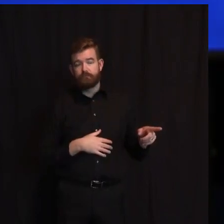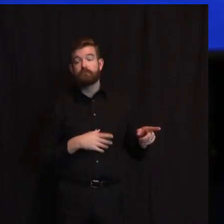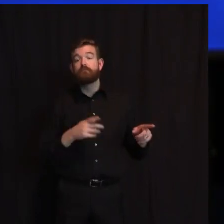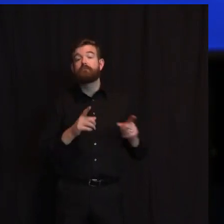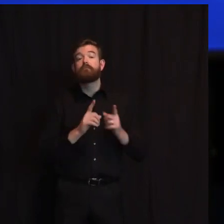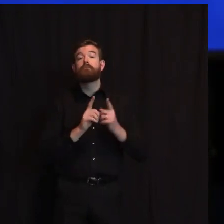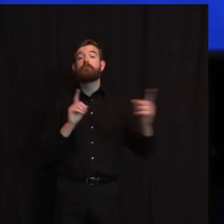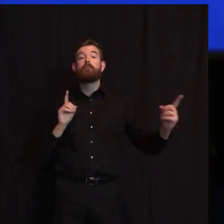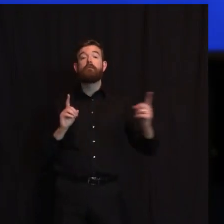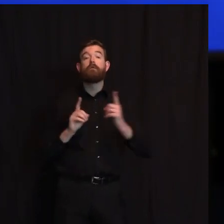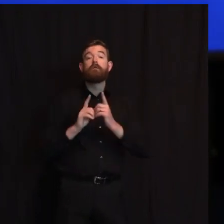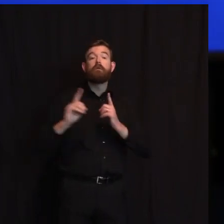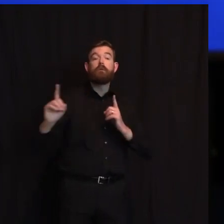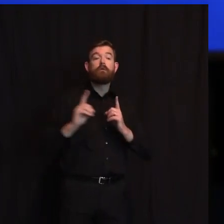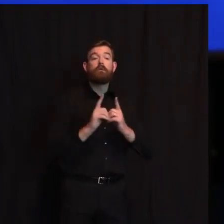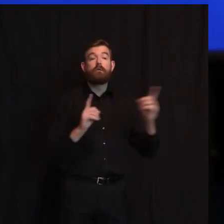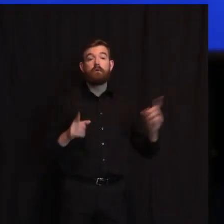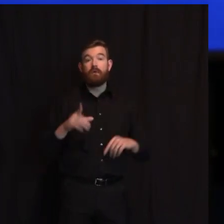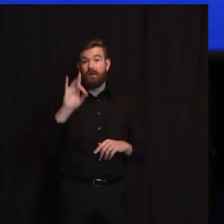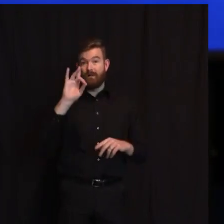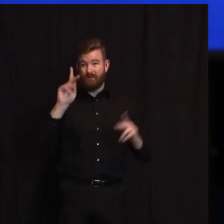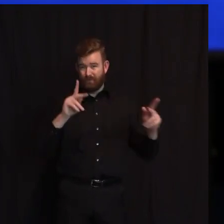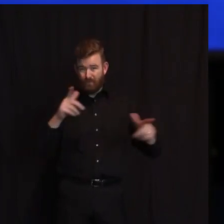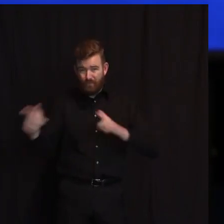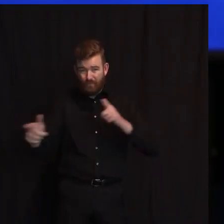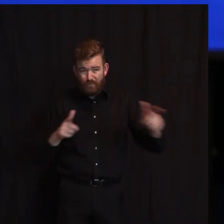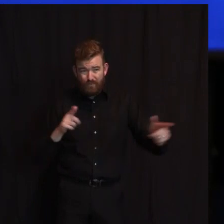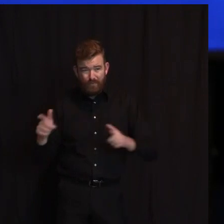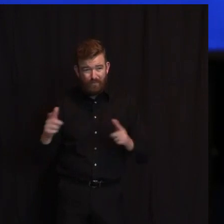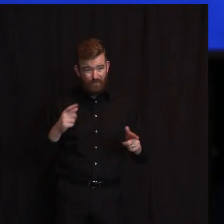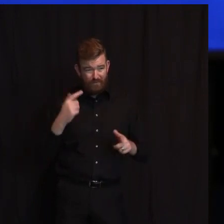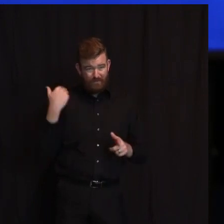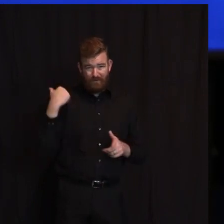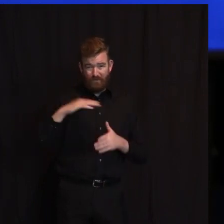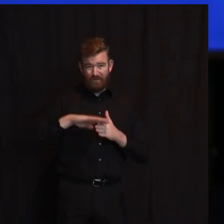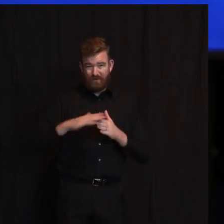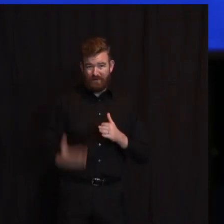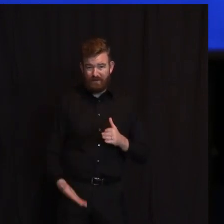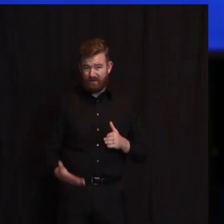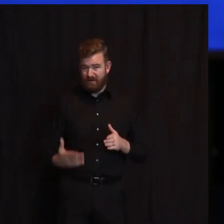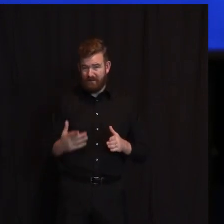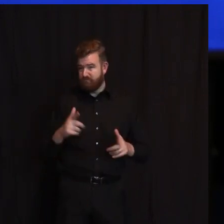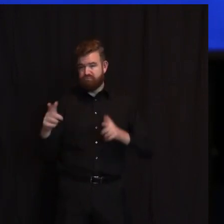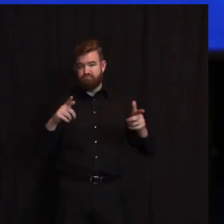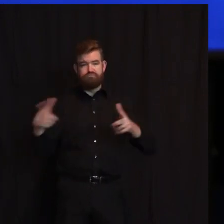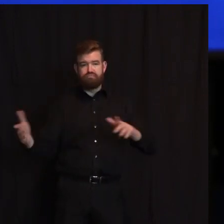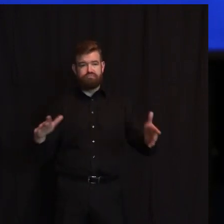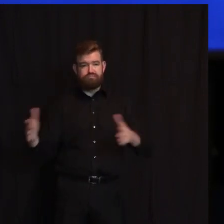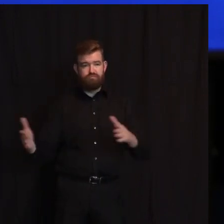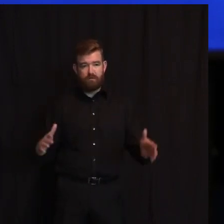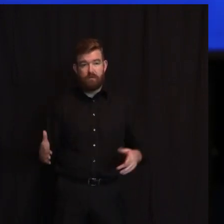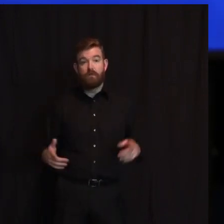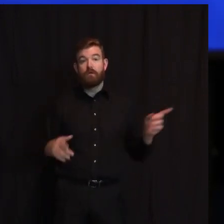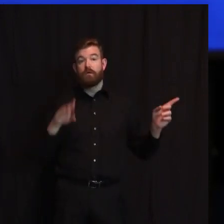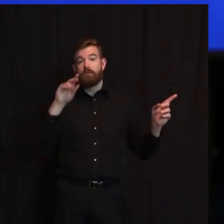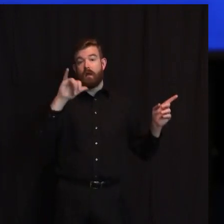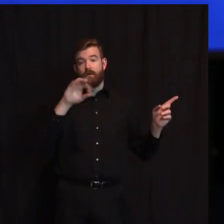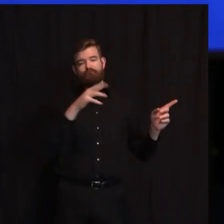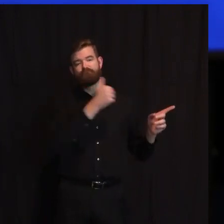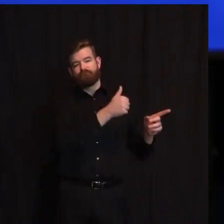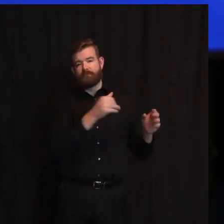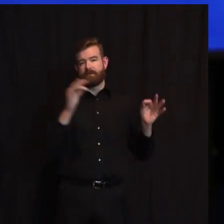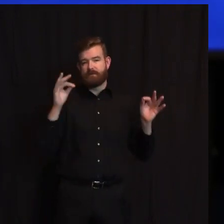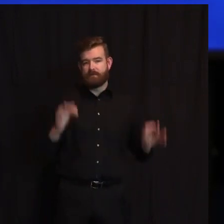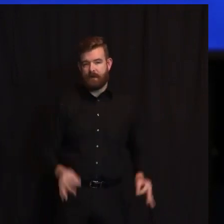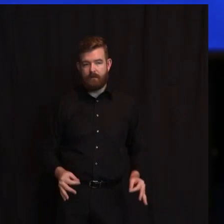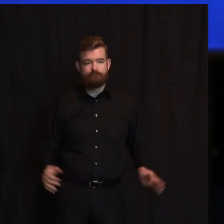8 shooting victims and 3 homicides over the weekend may have led the mayor to that decision. Our crime